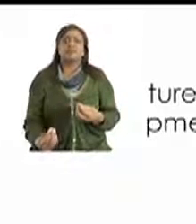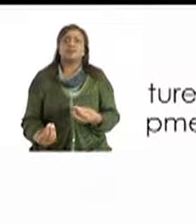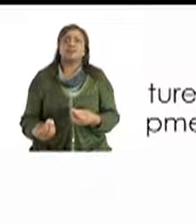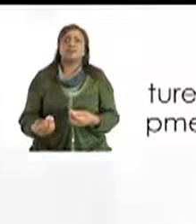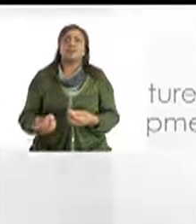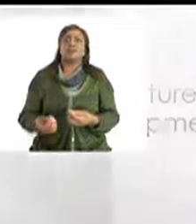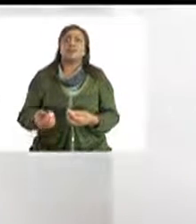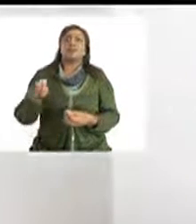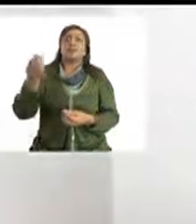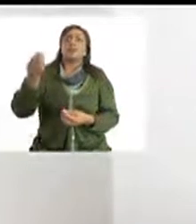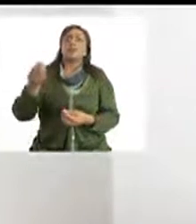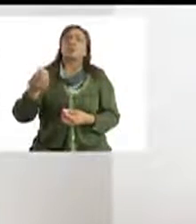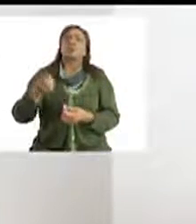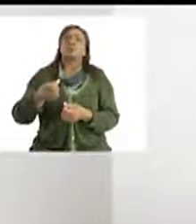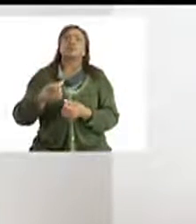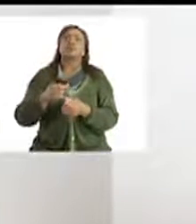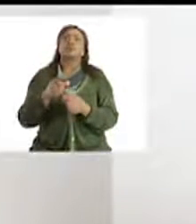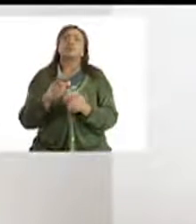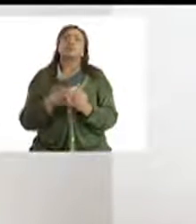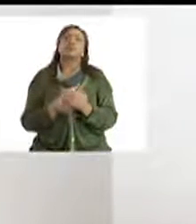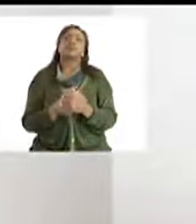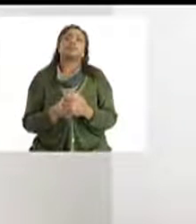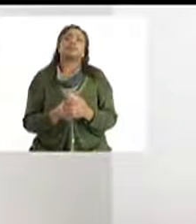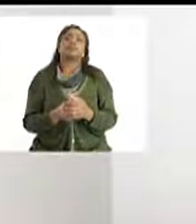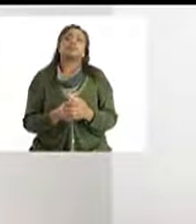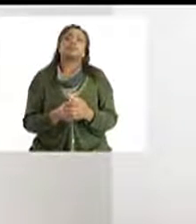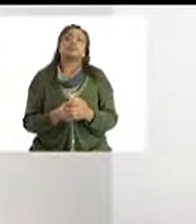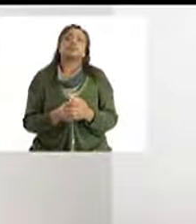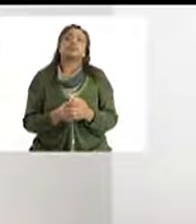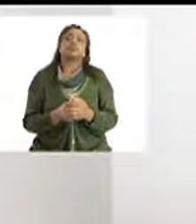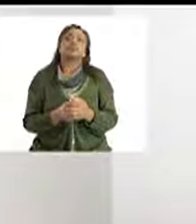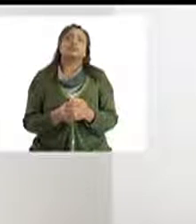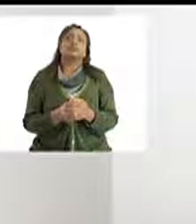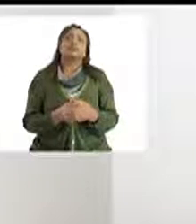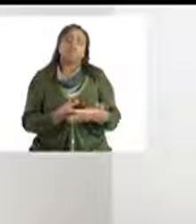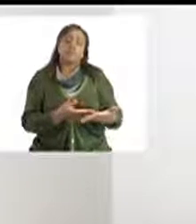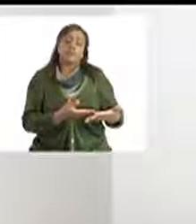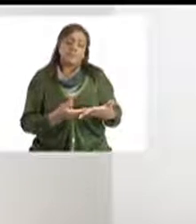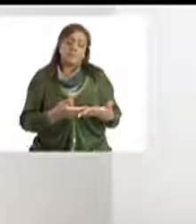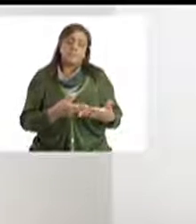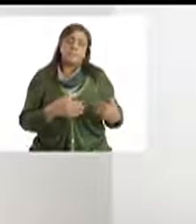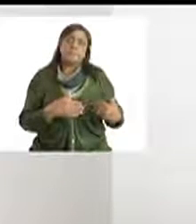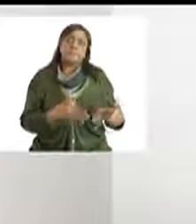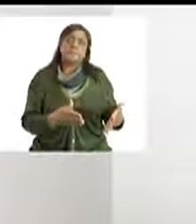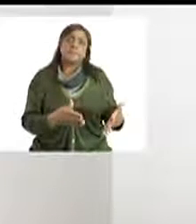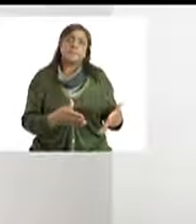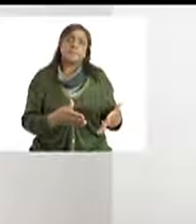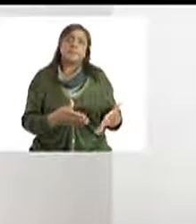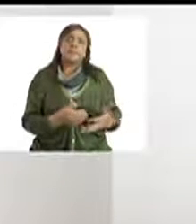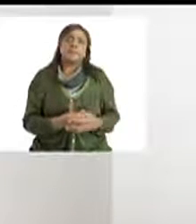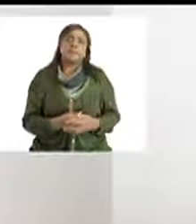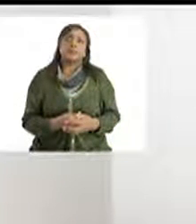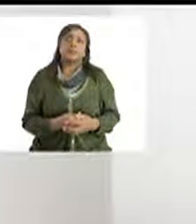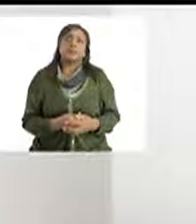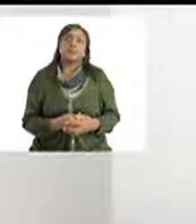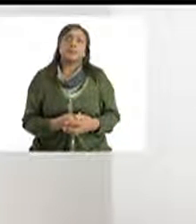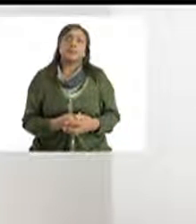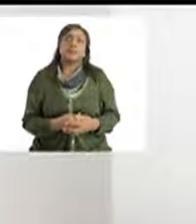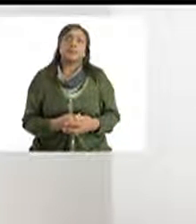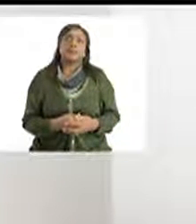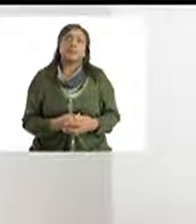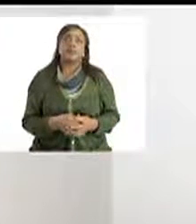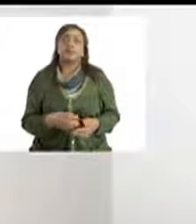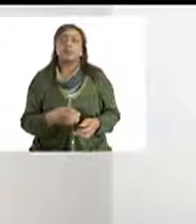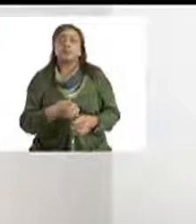Now, on the chalkboard, we have different stages of sexual development. The first stage is a baby